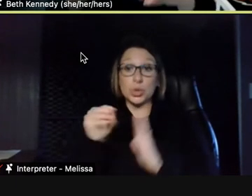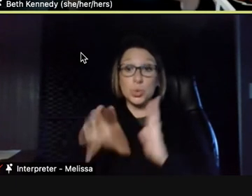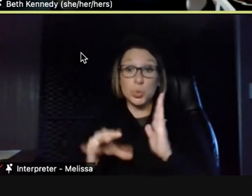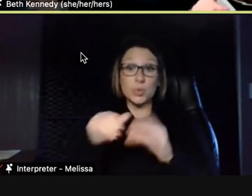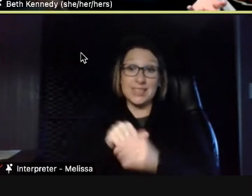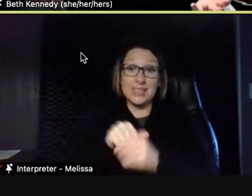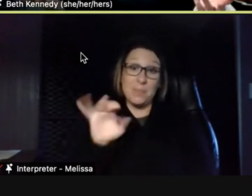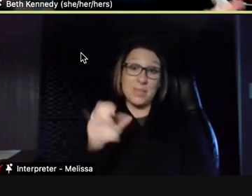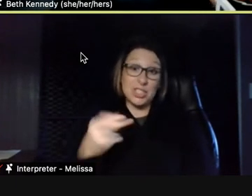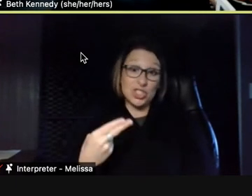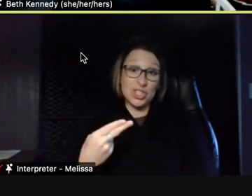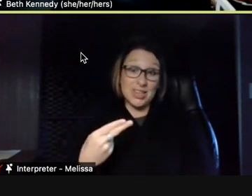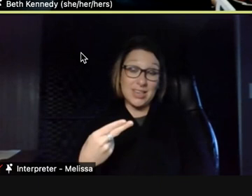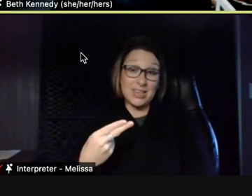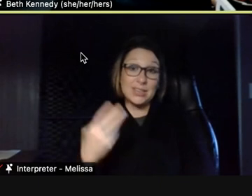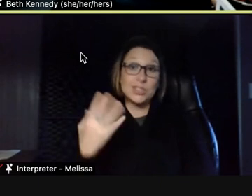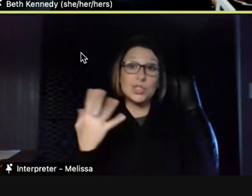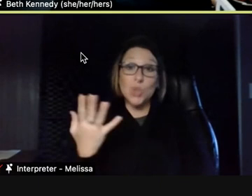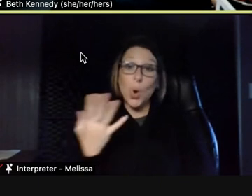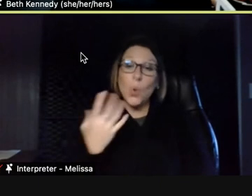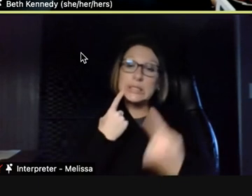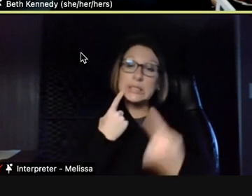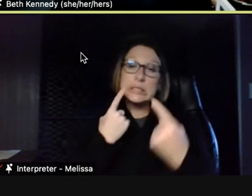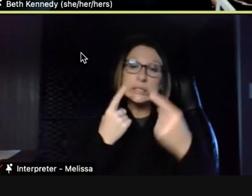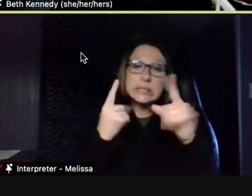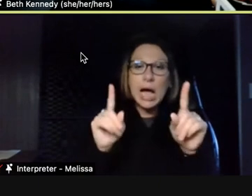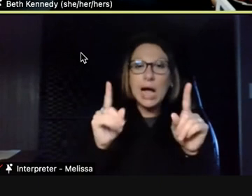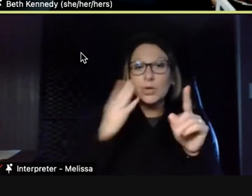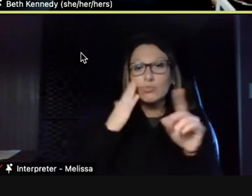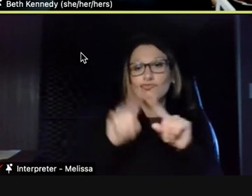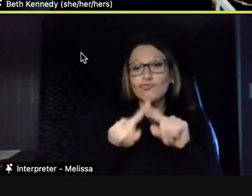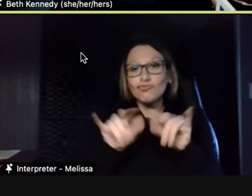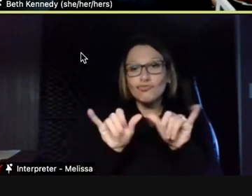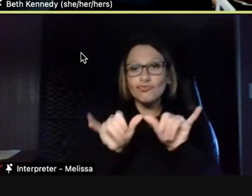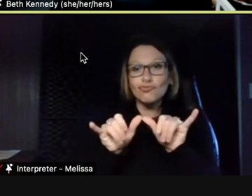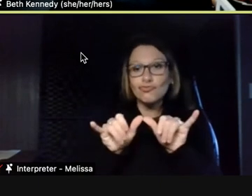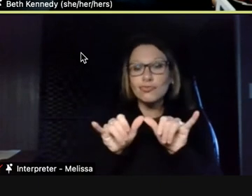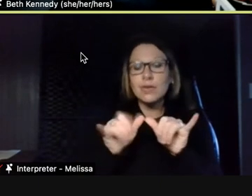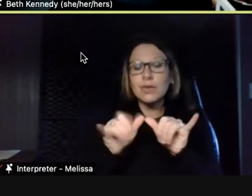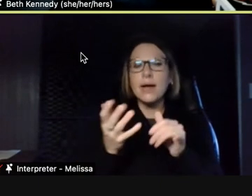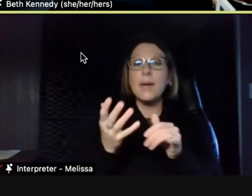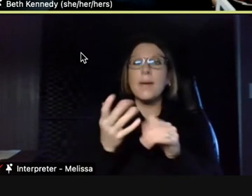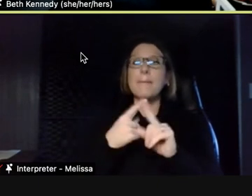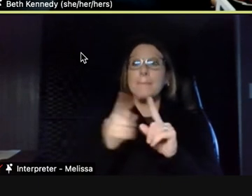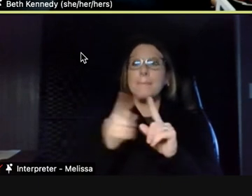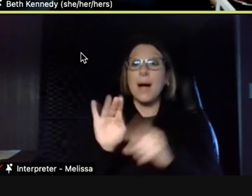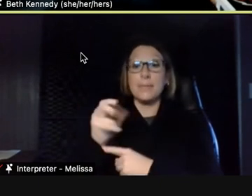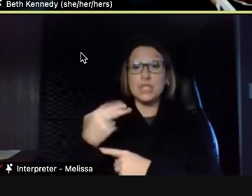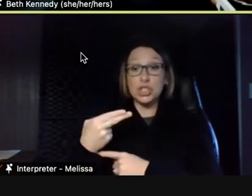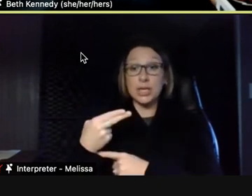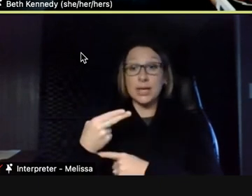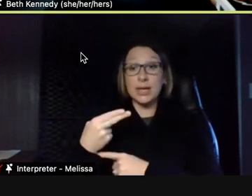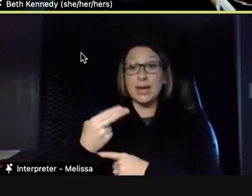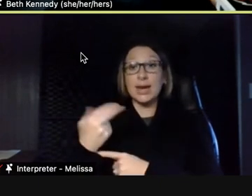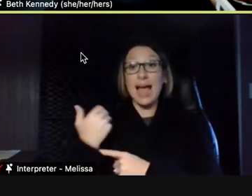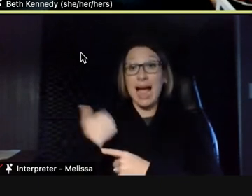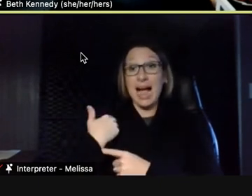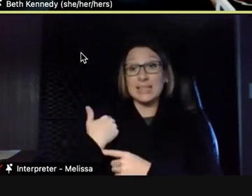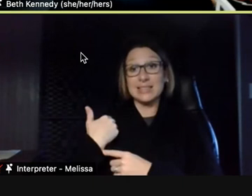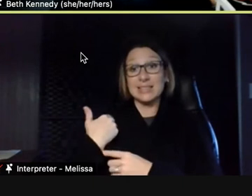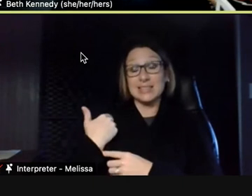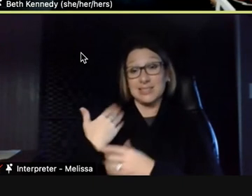So success is relative. And Michigan is one of the states with some of the most